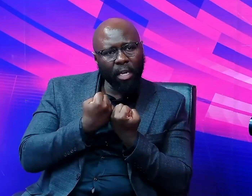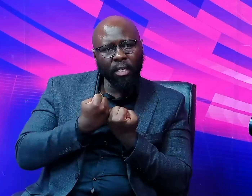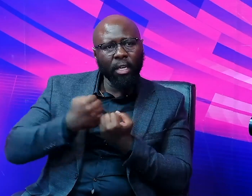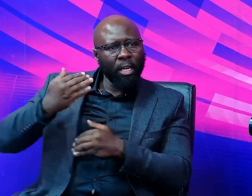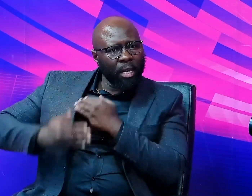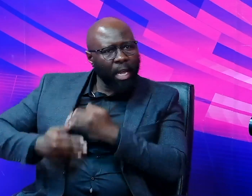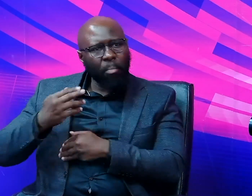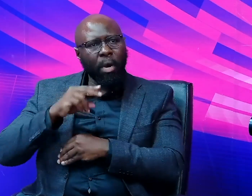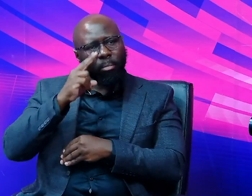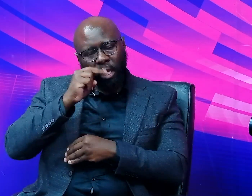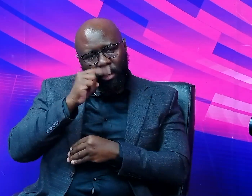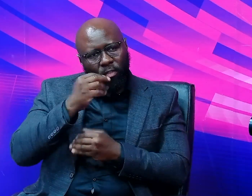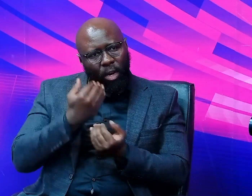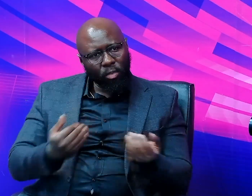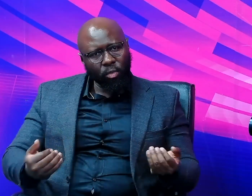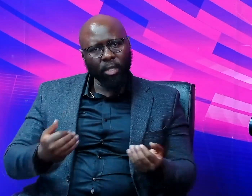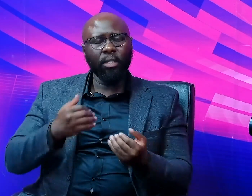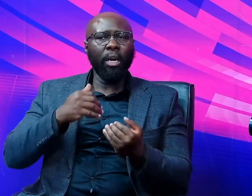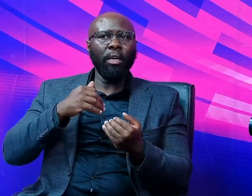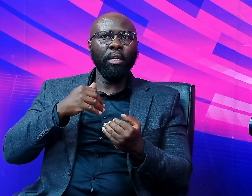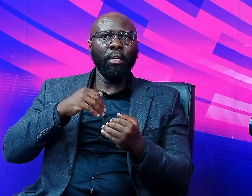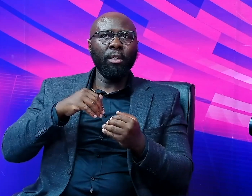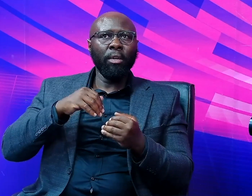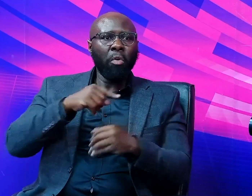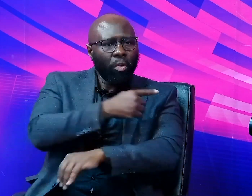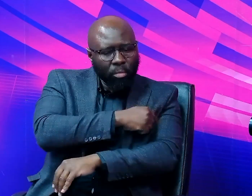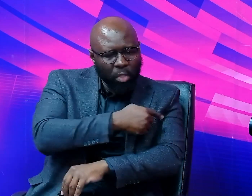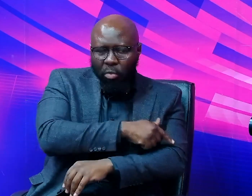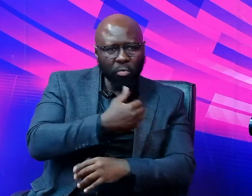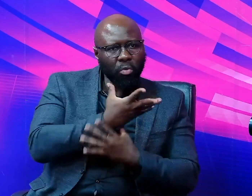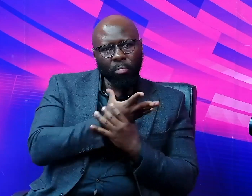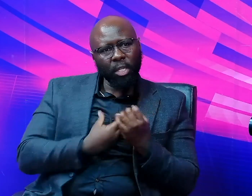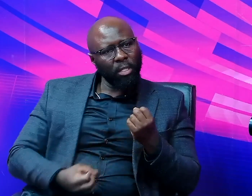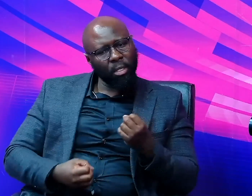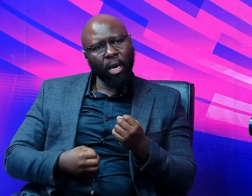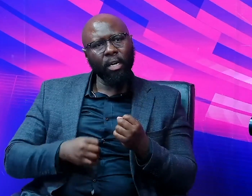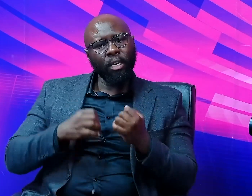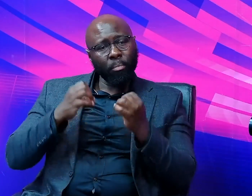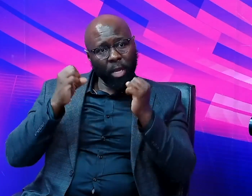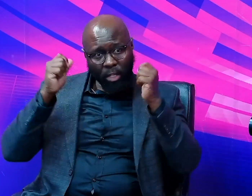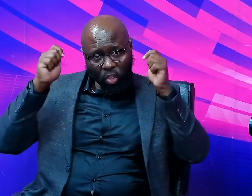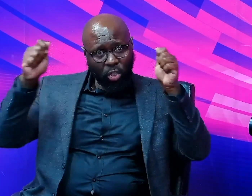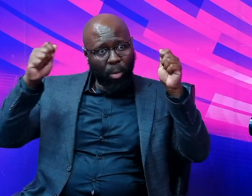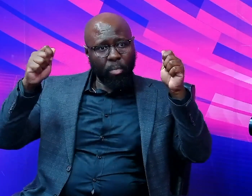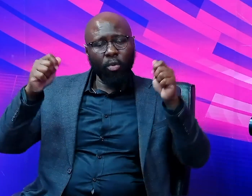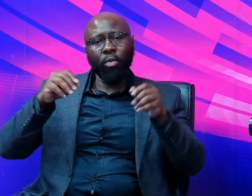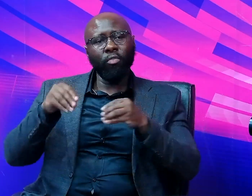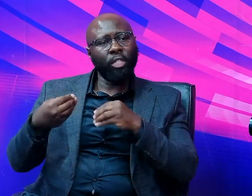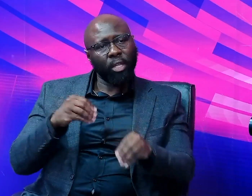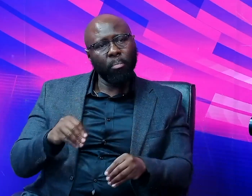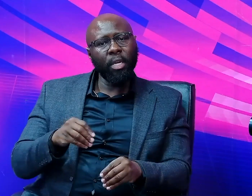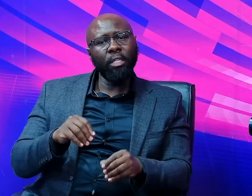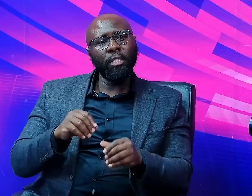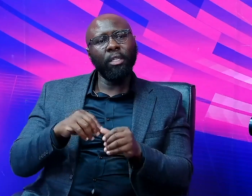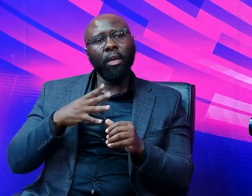If you find something challenging, maybe if your neighbor is scolding your children, maybe the hospitals and all that, do not